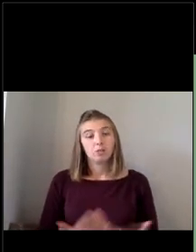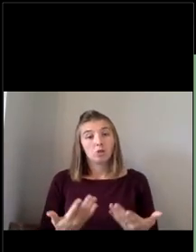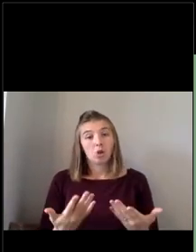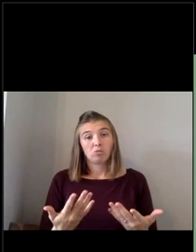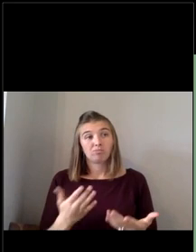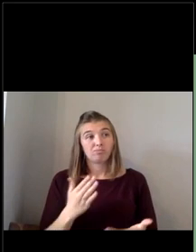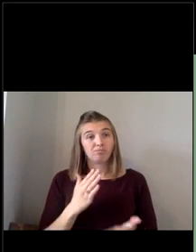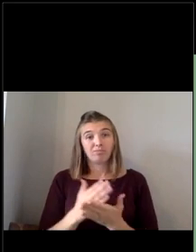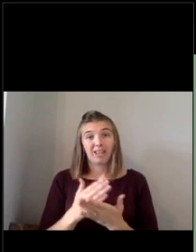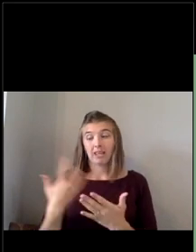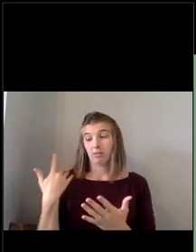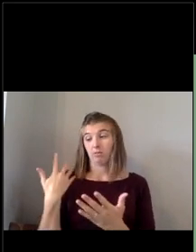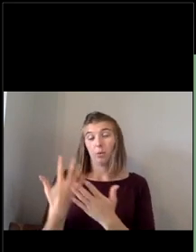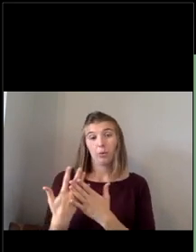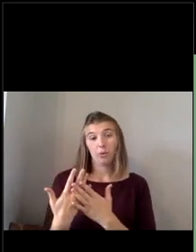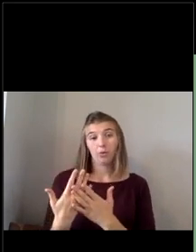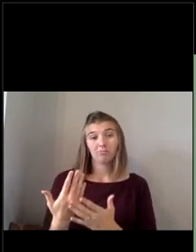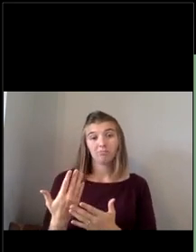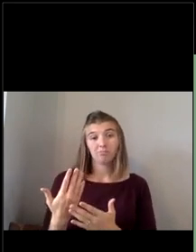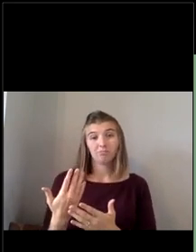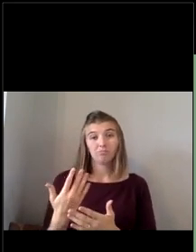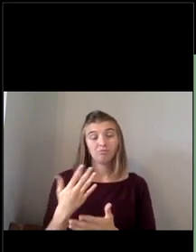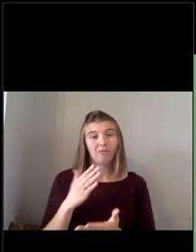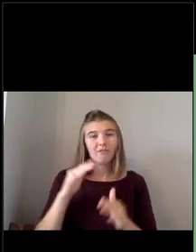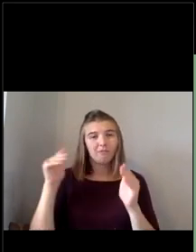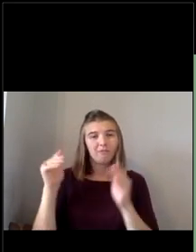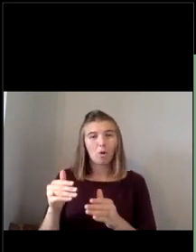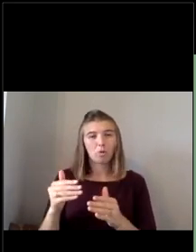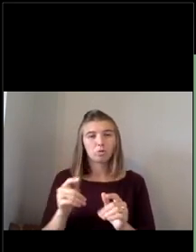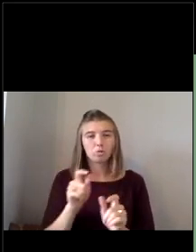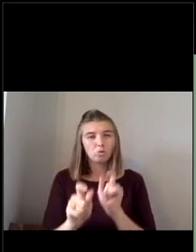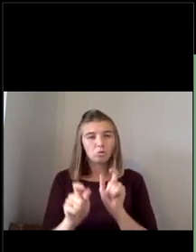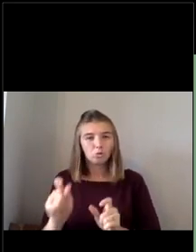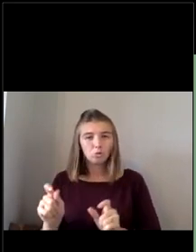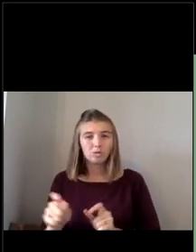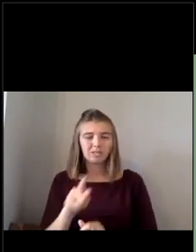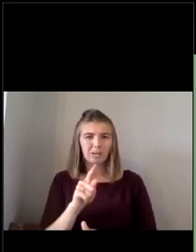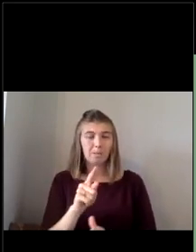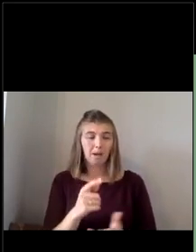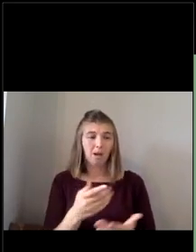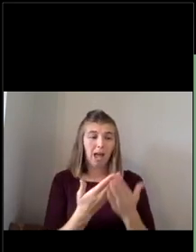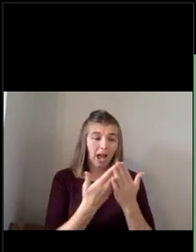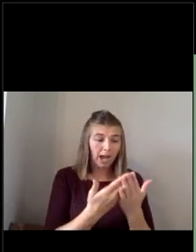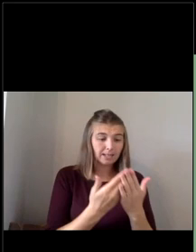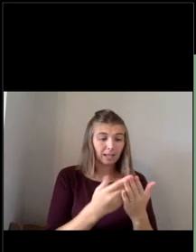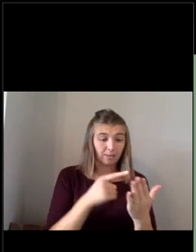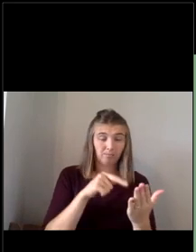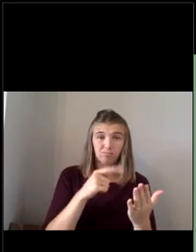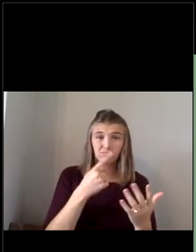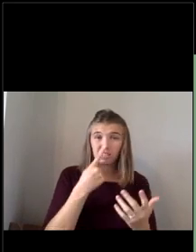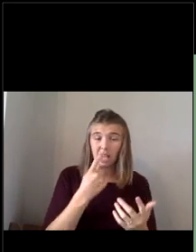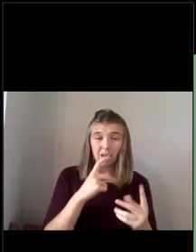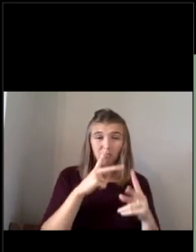far really has focused on students, but amongst, you know, academics, researchers, support staff, and staff in the